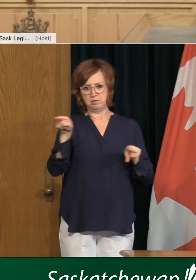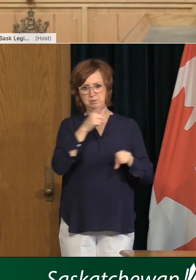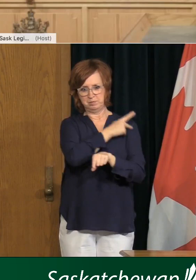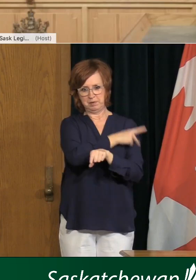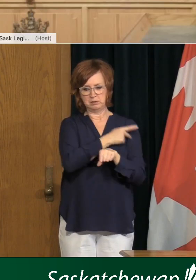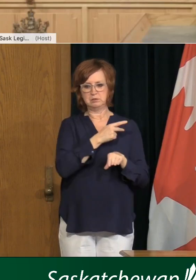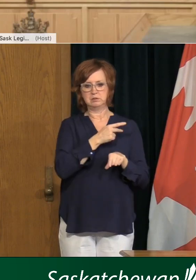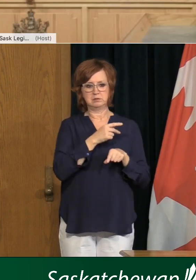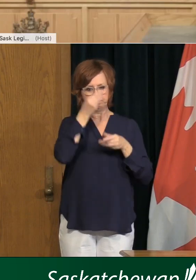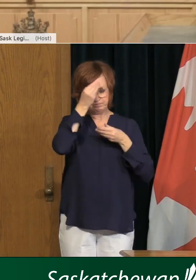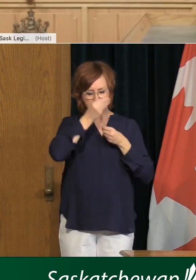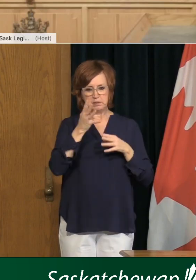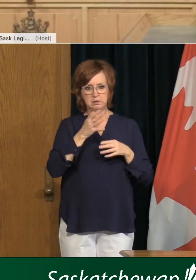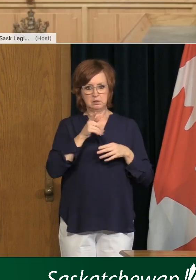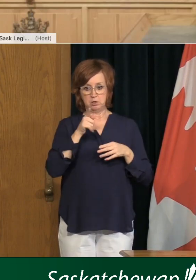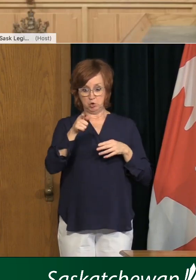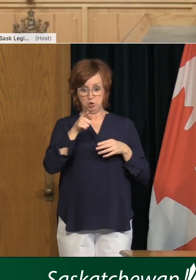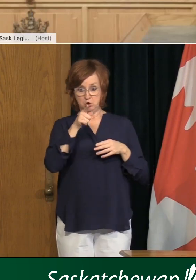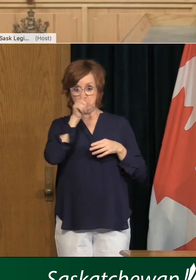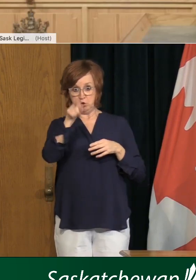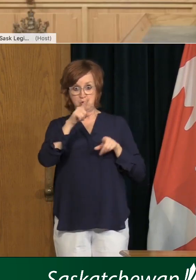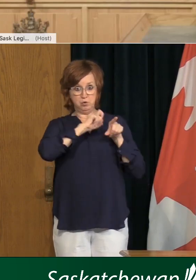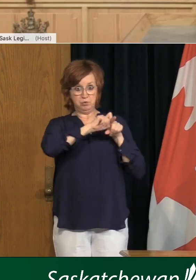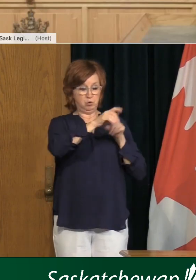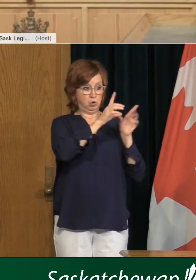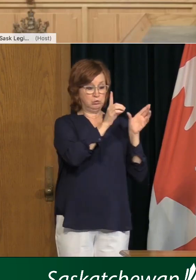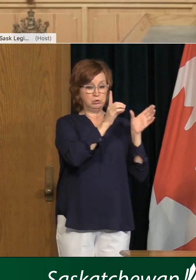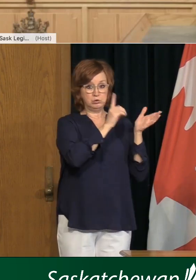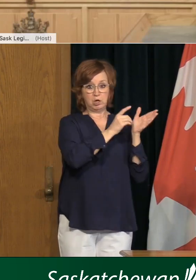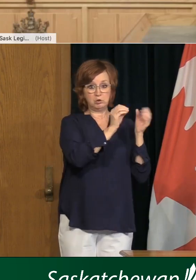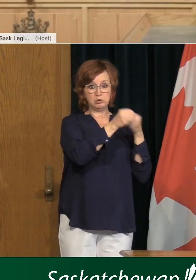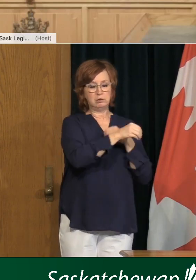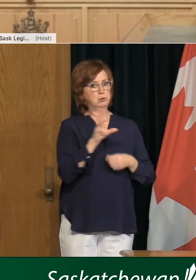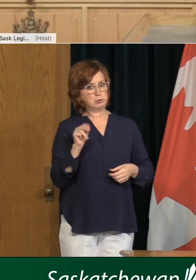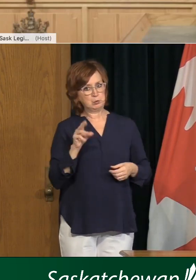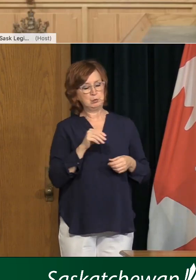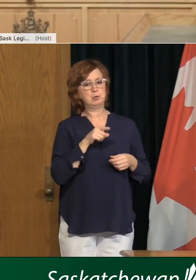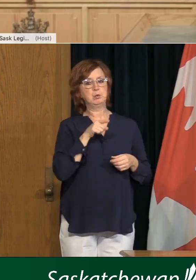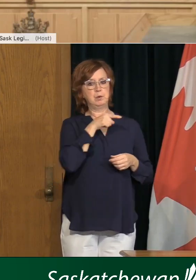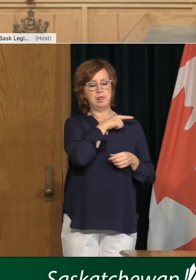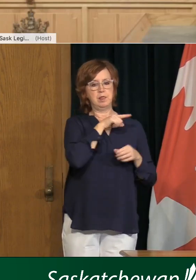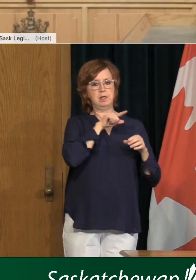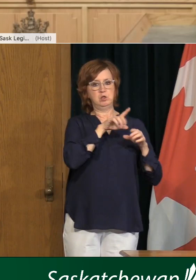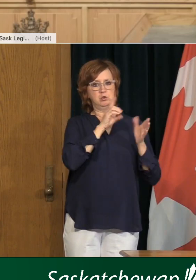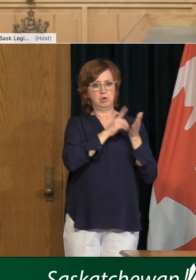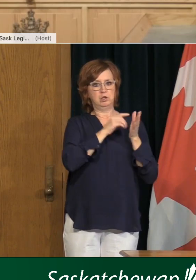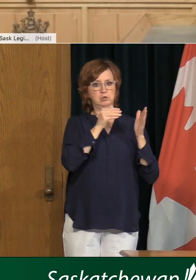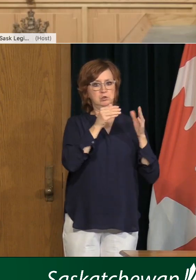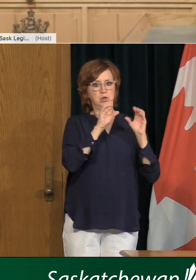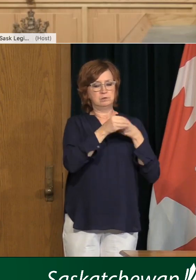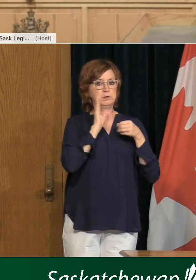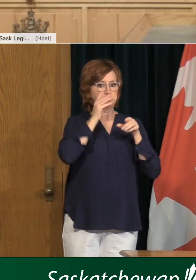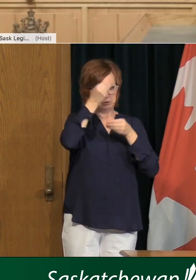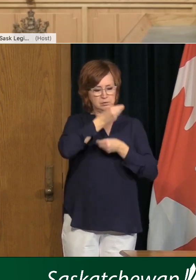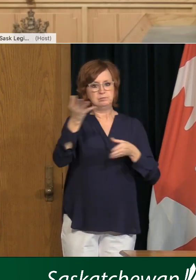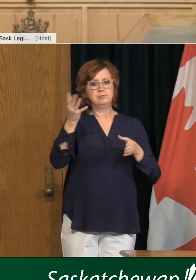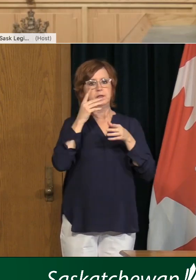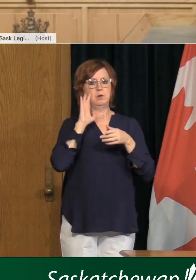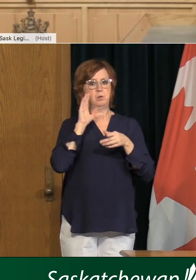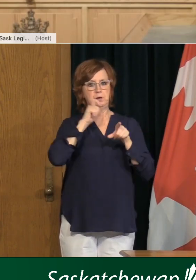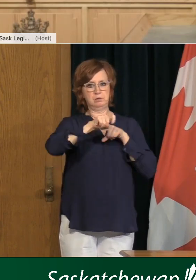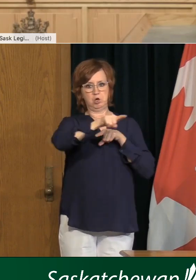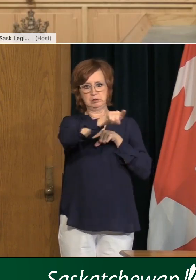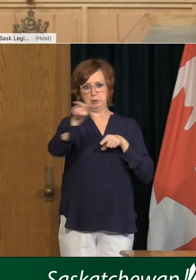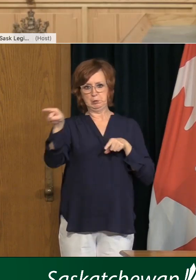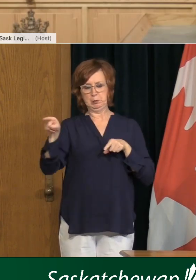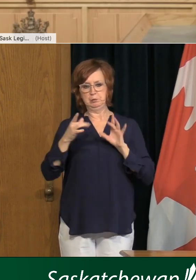at the stage. Healthcare teams will be making contact with people to let them know where they are and when